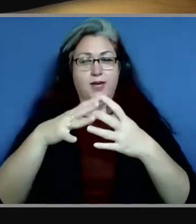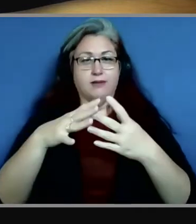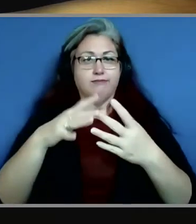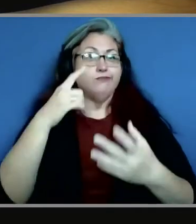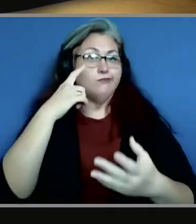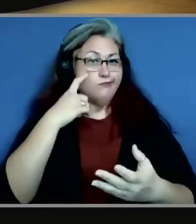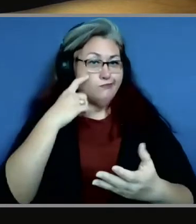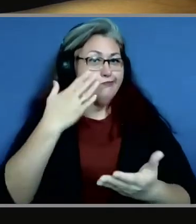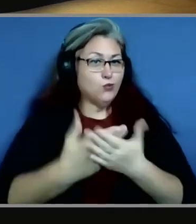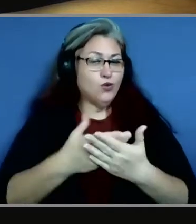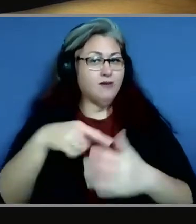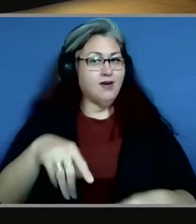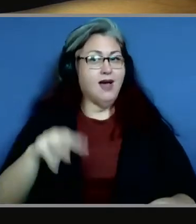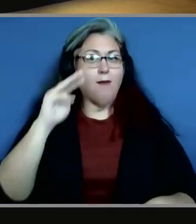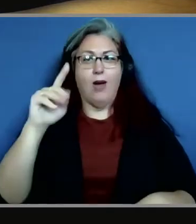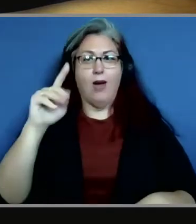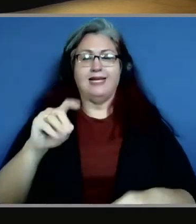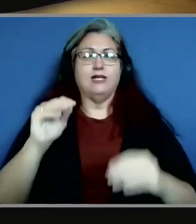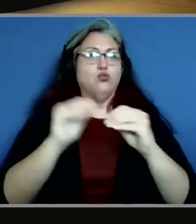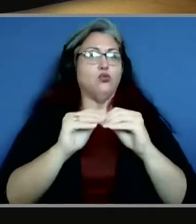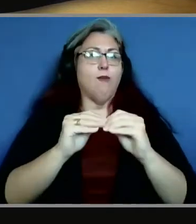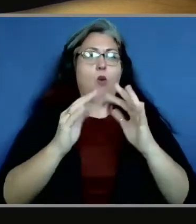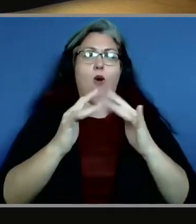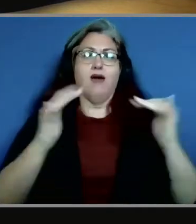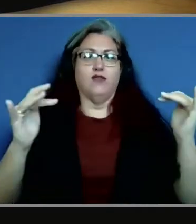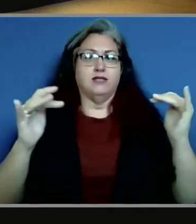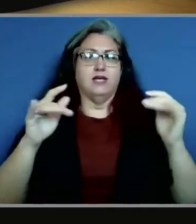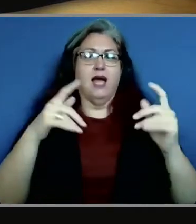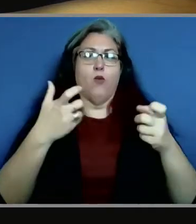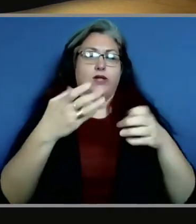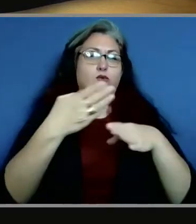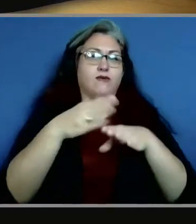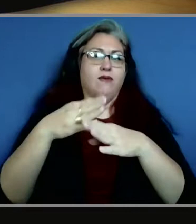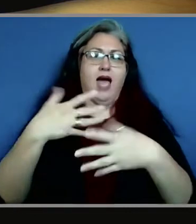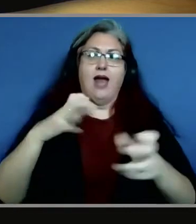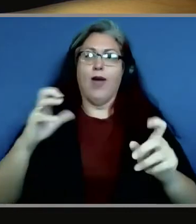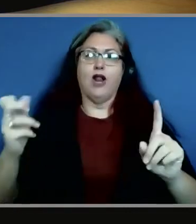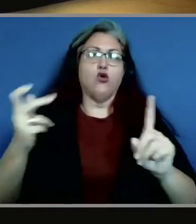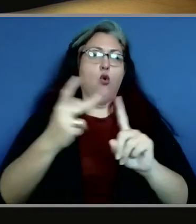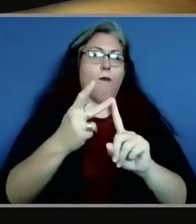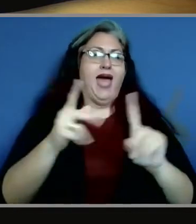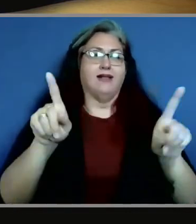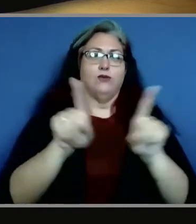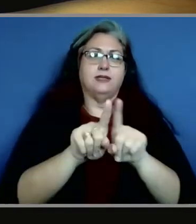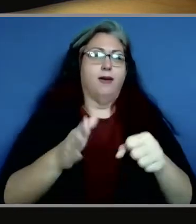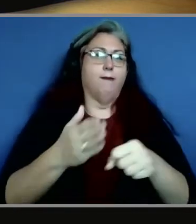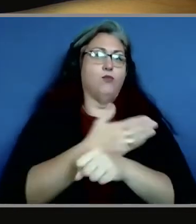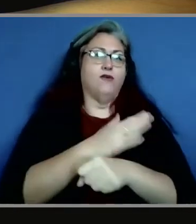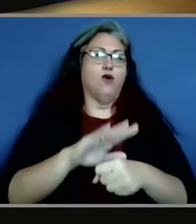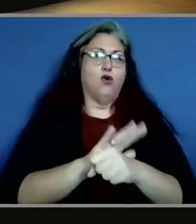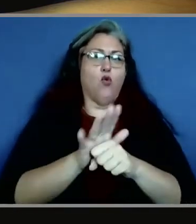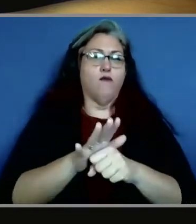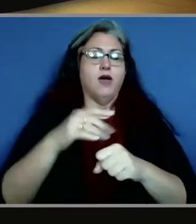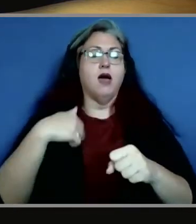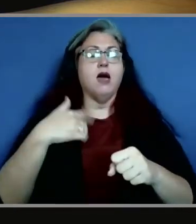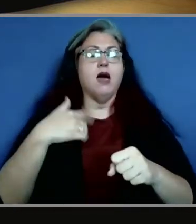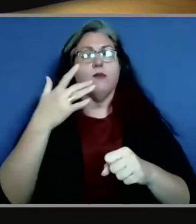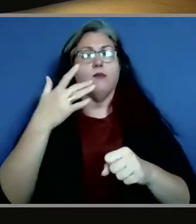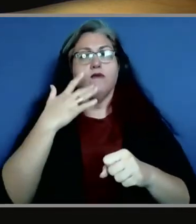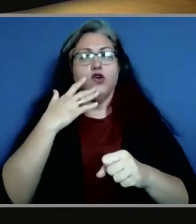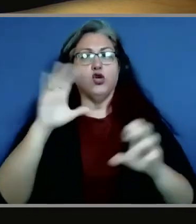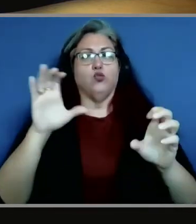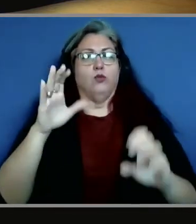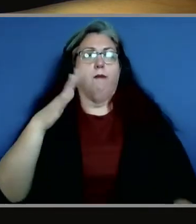that Maui needs to diversify. I do not want to return to pre-COVID, and I would like to do the best I